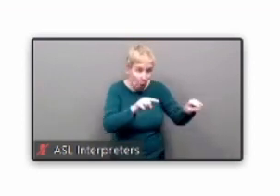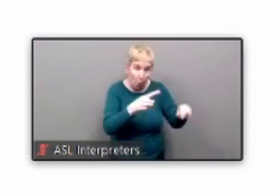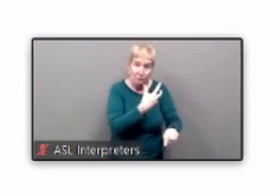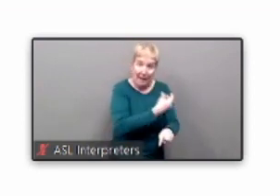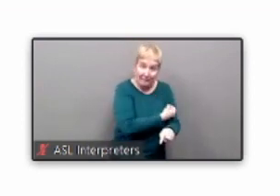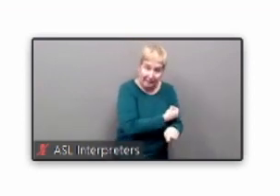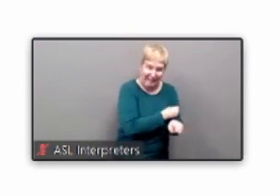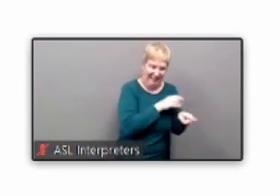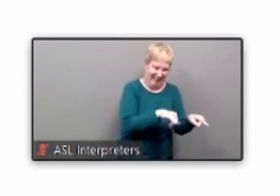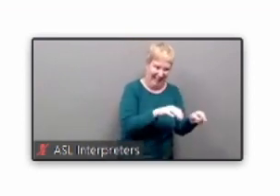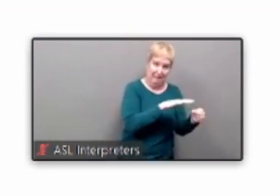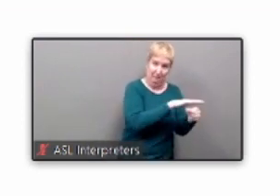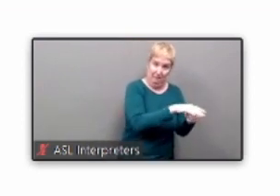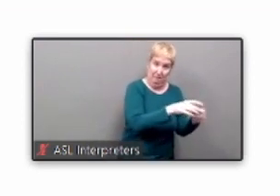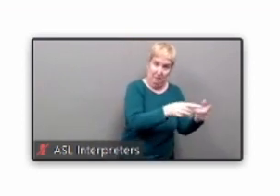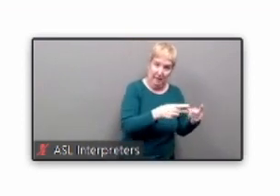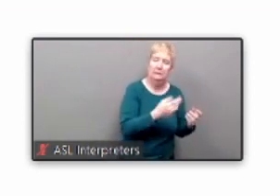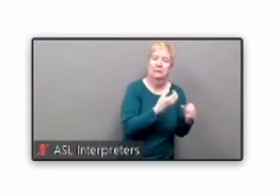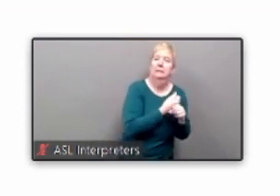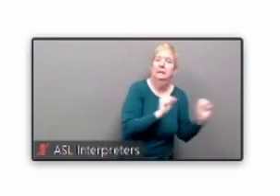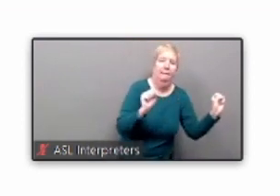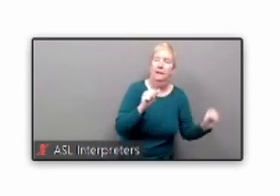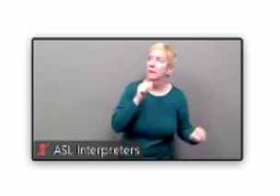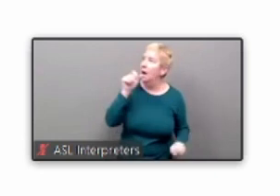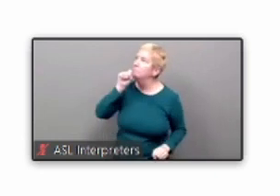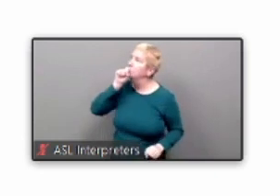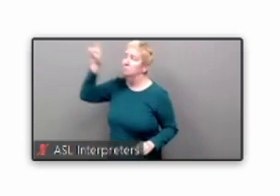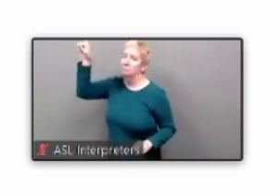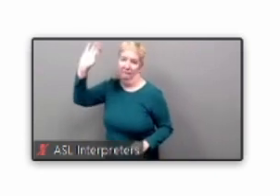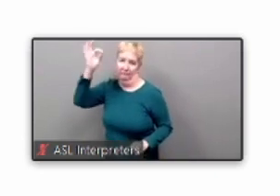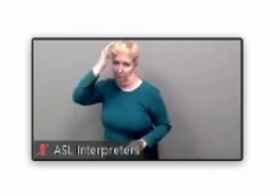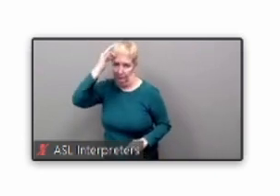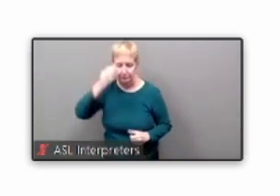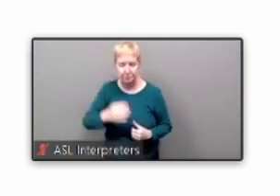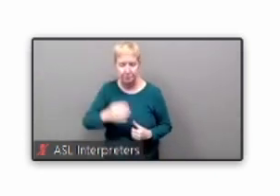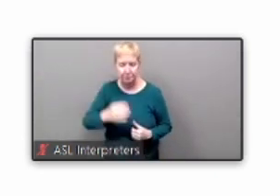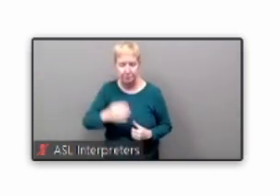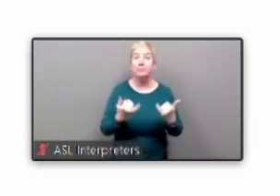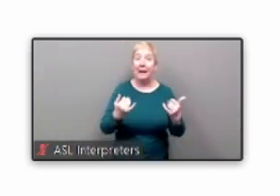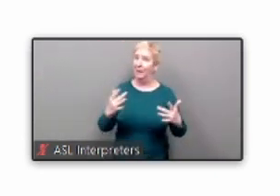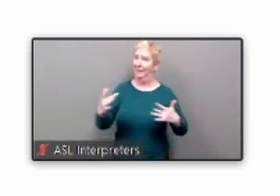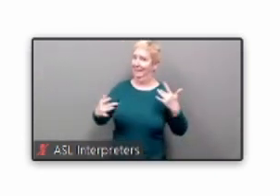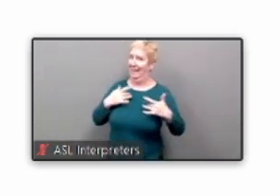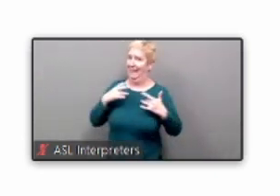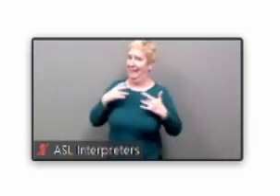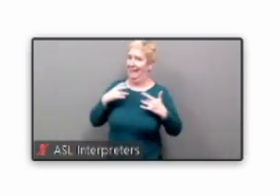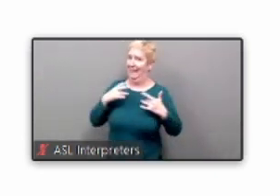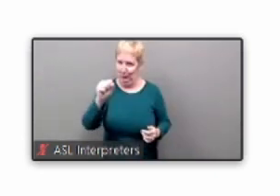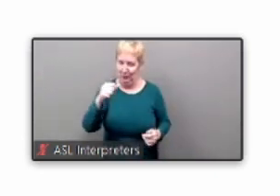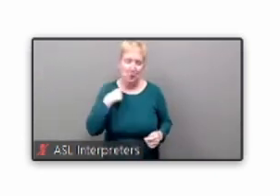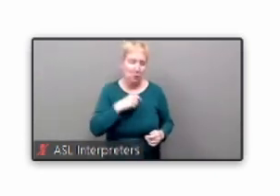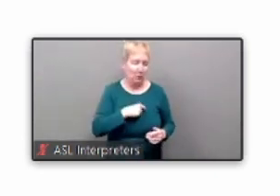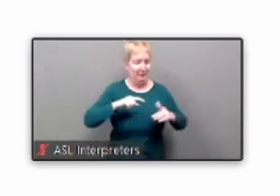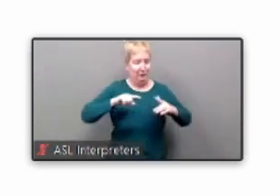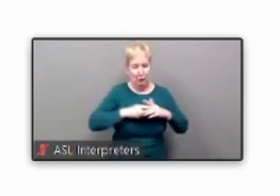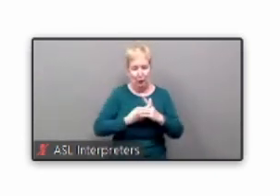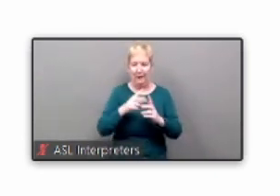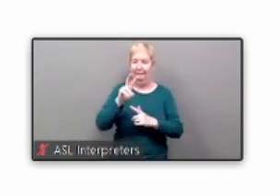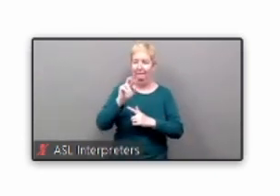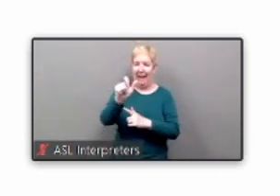And next slide. So some exciting news. We have now started Vax to the Max